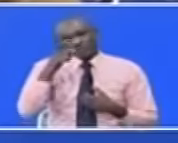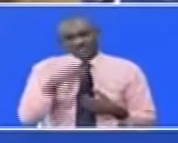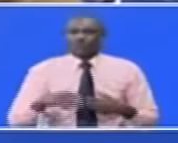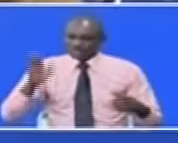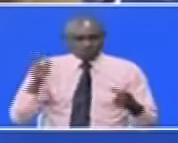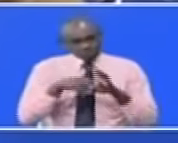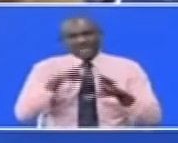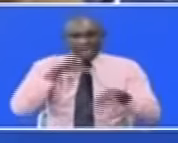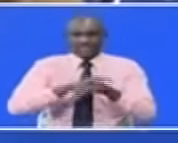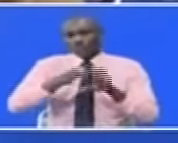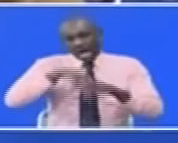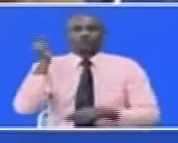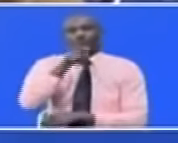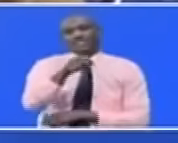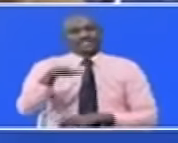those hidings.